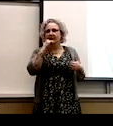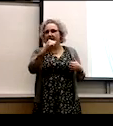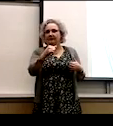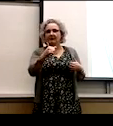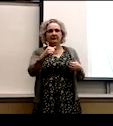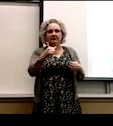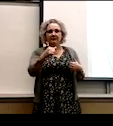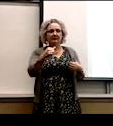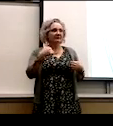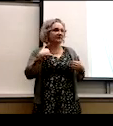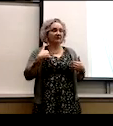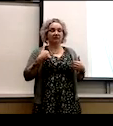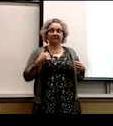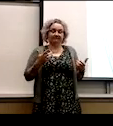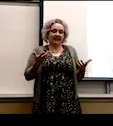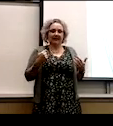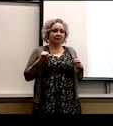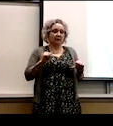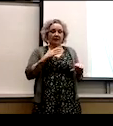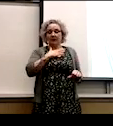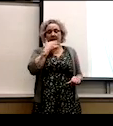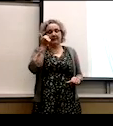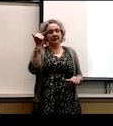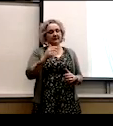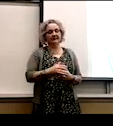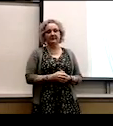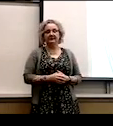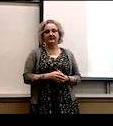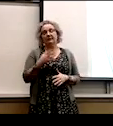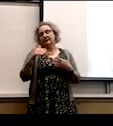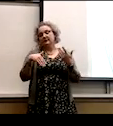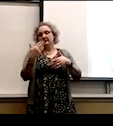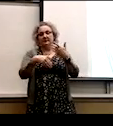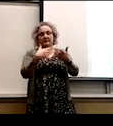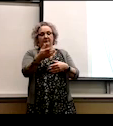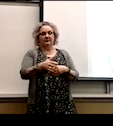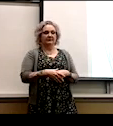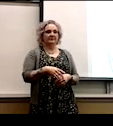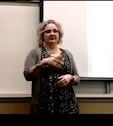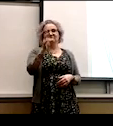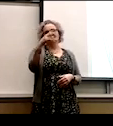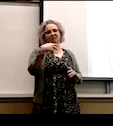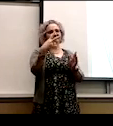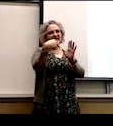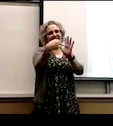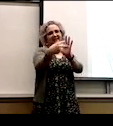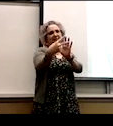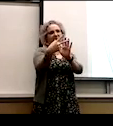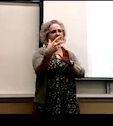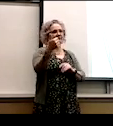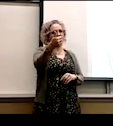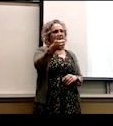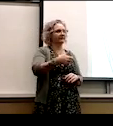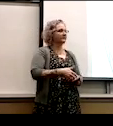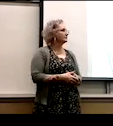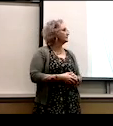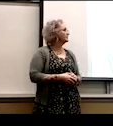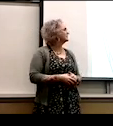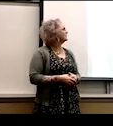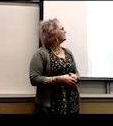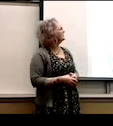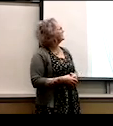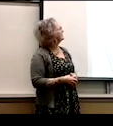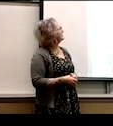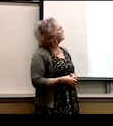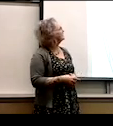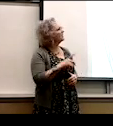best. Yeah, let's go on. You can read this. They're all available later. Oh, why is my